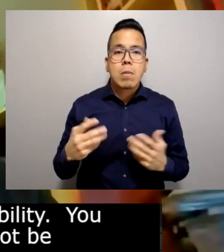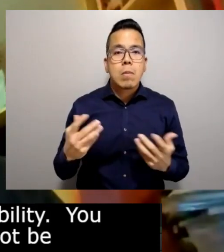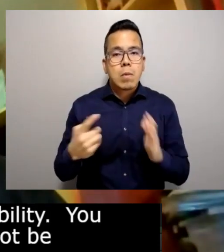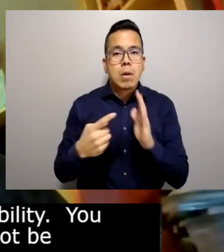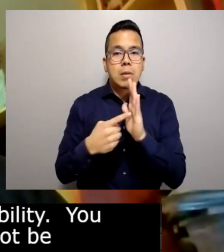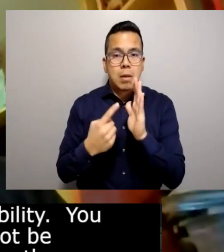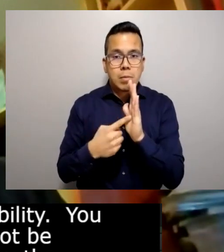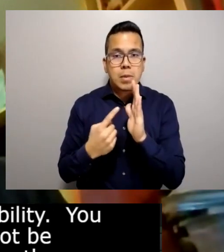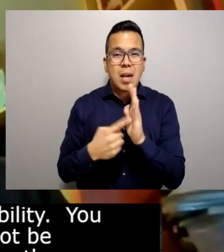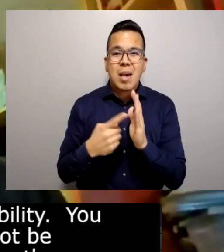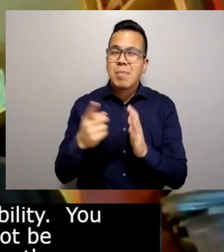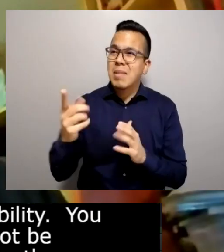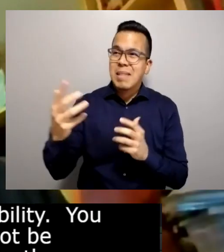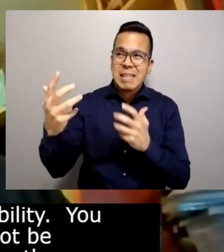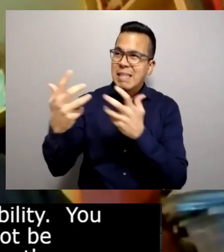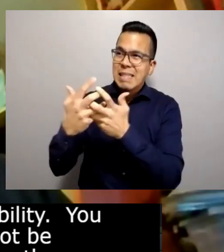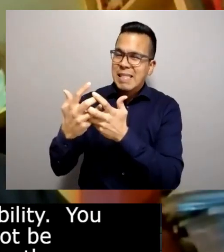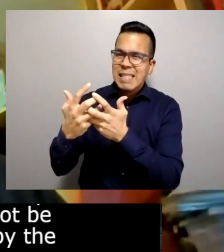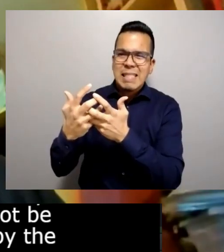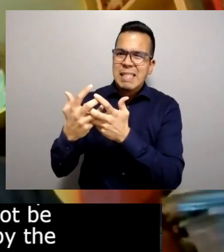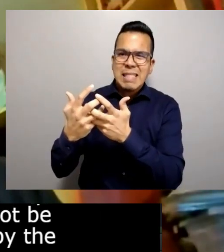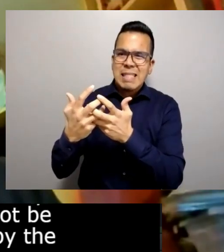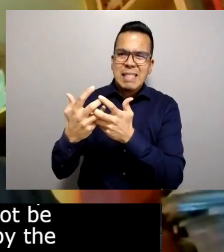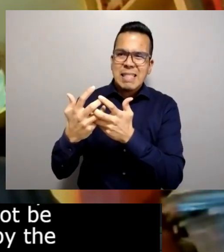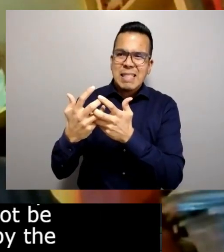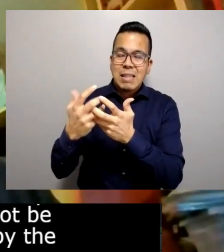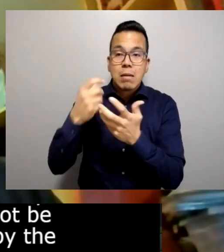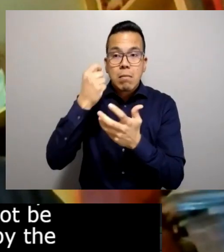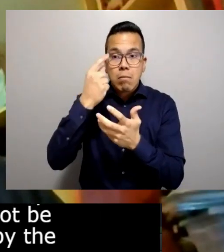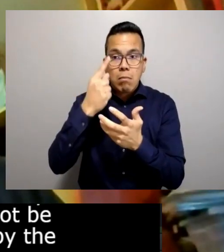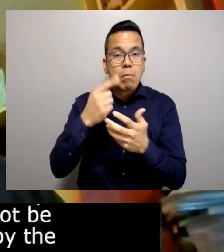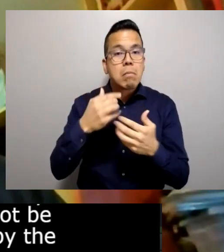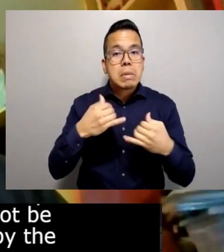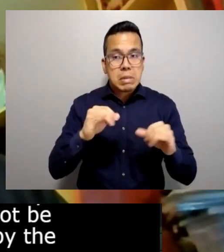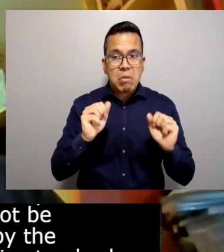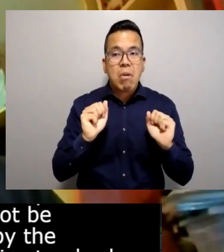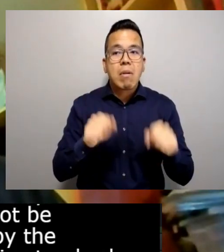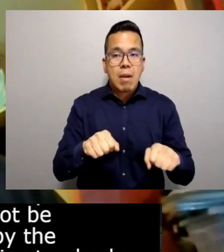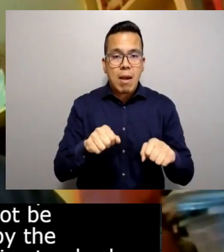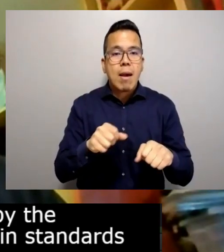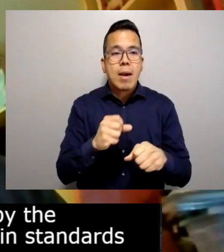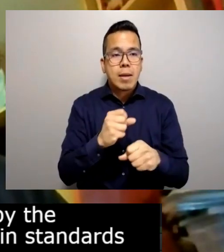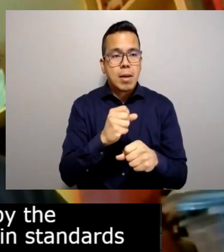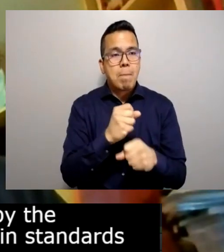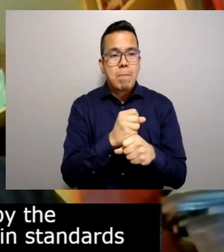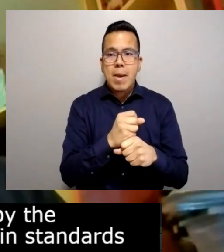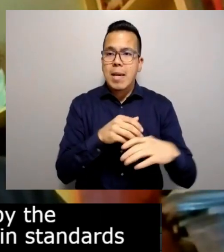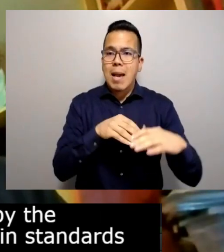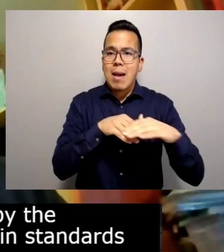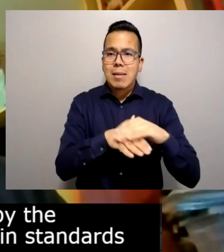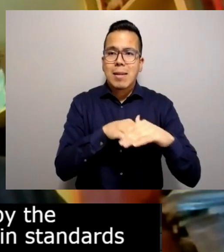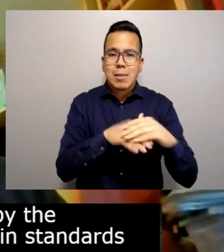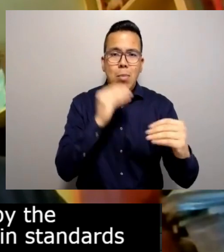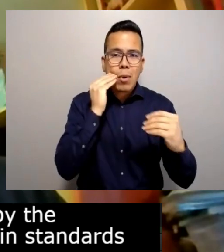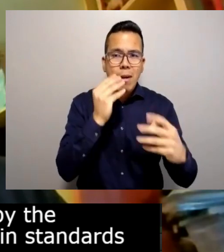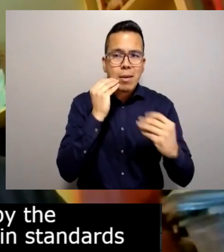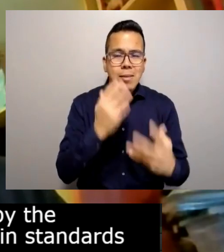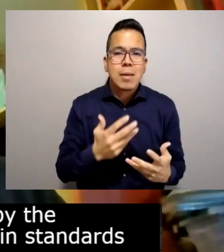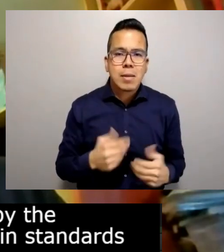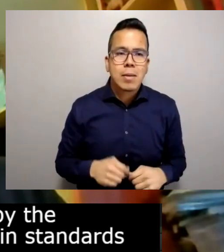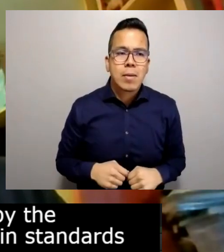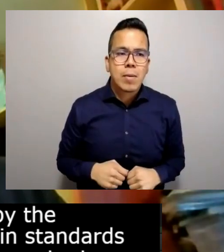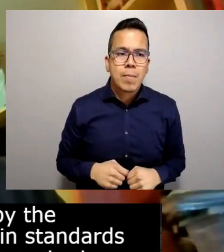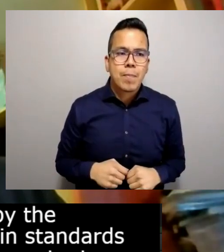certain standards while maintaining accessibility. One of the most important things to